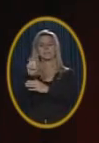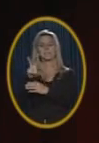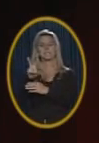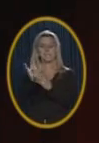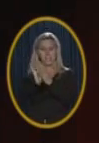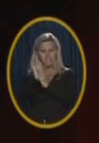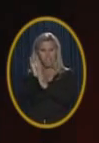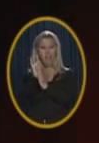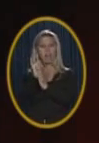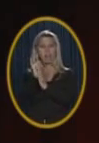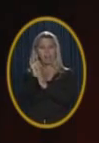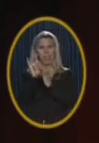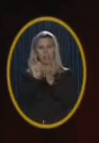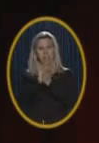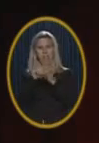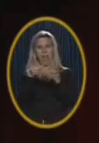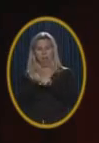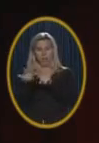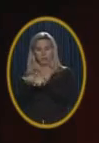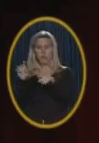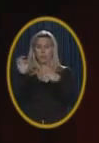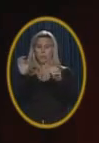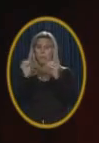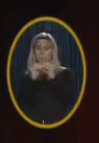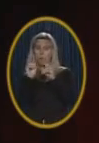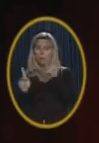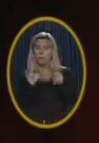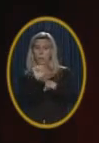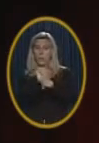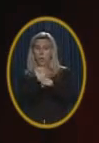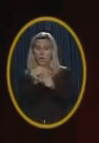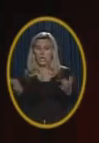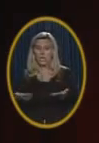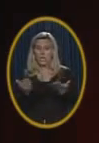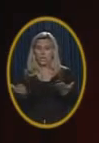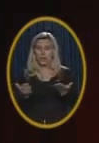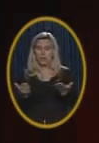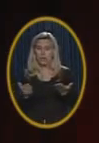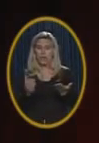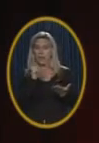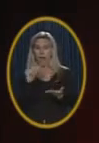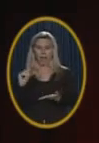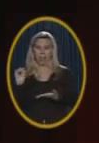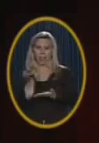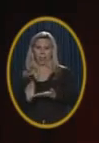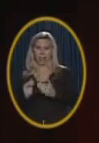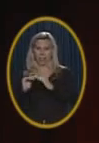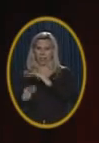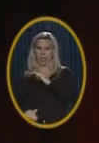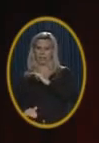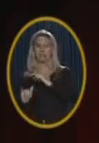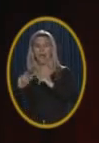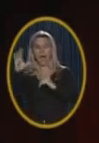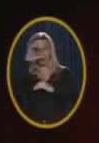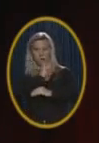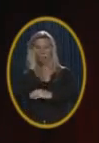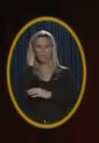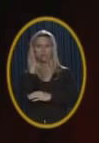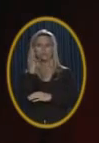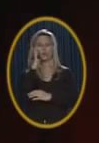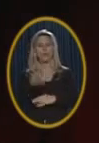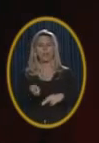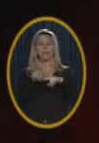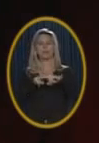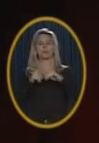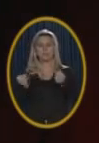fly that, there's going to be more people working down here at the Cape rather than less. If I had to predict the future, I predict that's what will happen. I